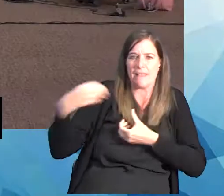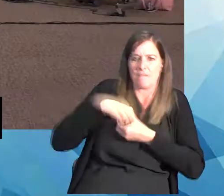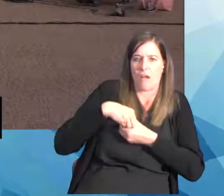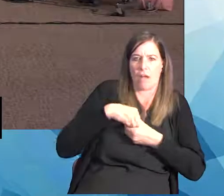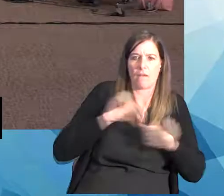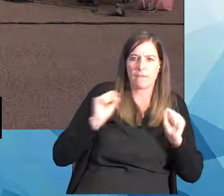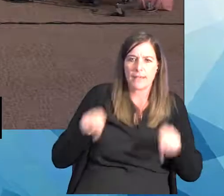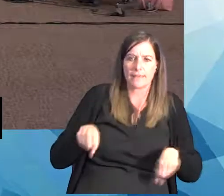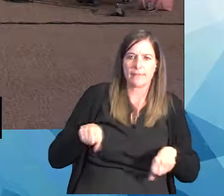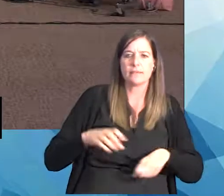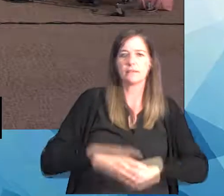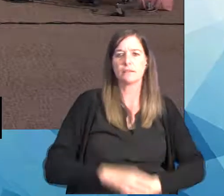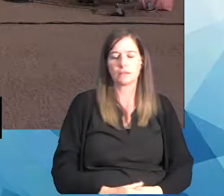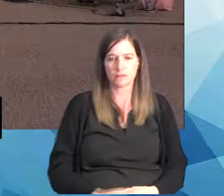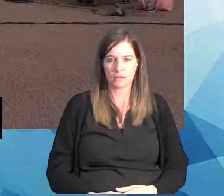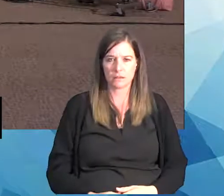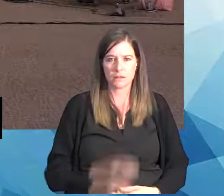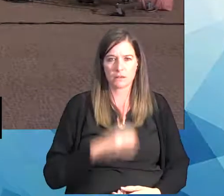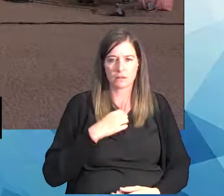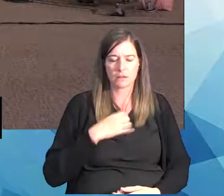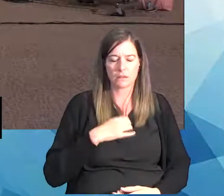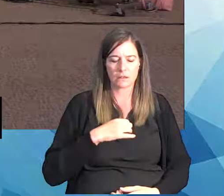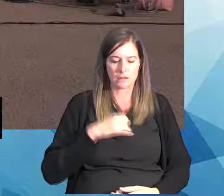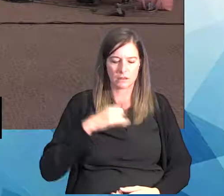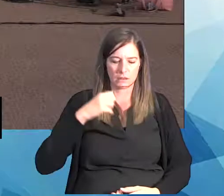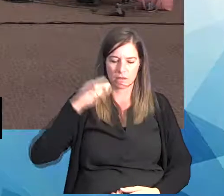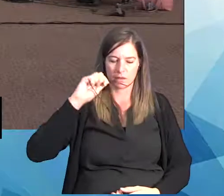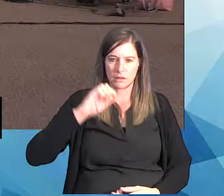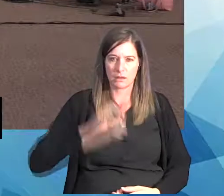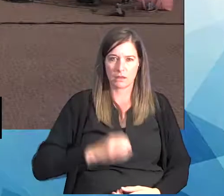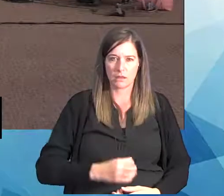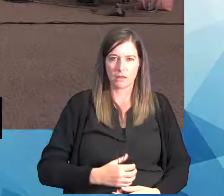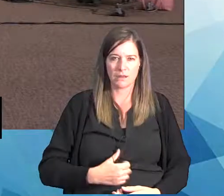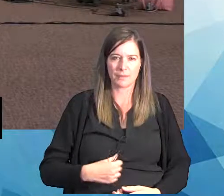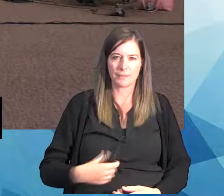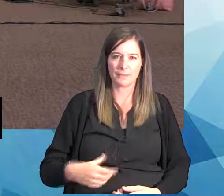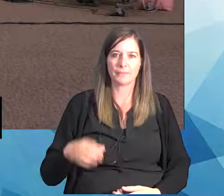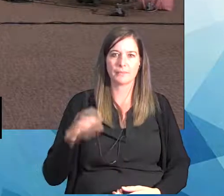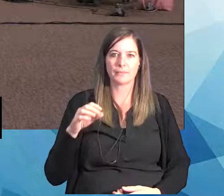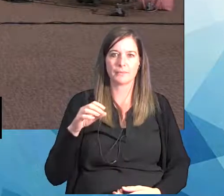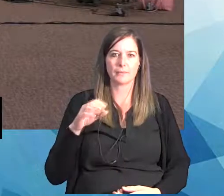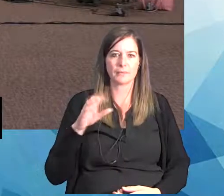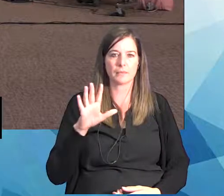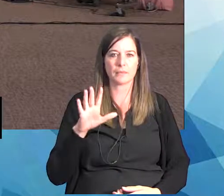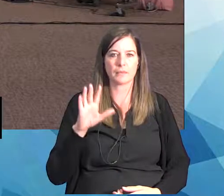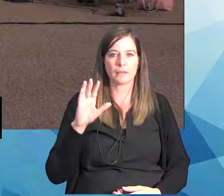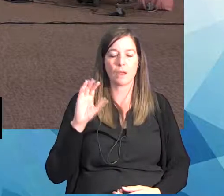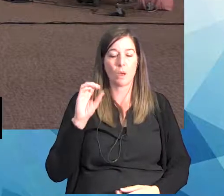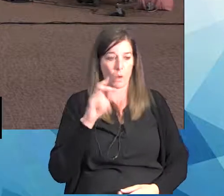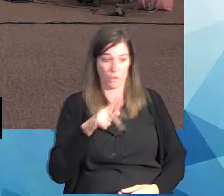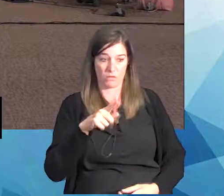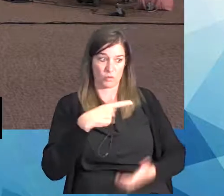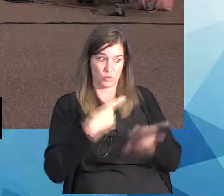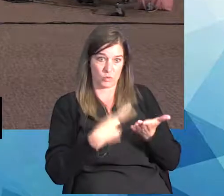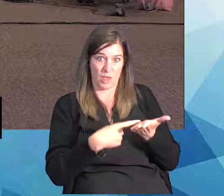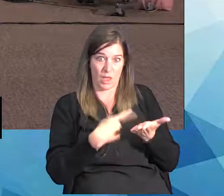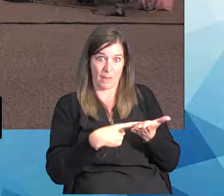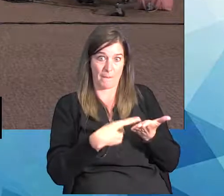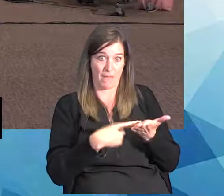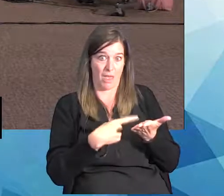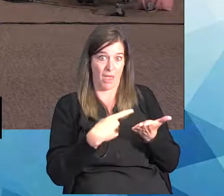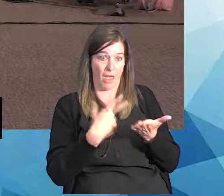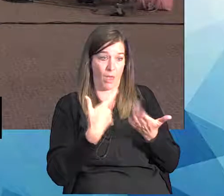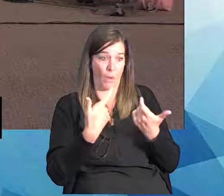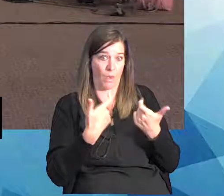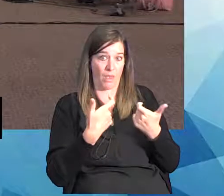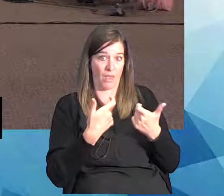Okay. Well, when you're talking about electronic, we just voted on this, but nonetheless, we're talking about